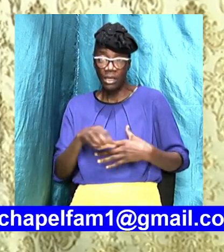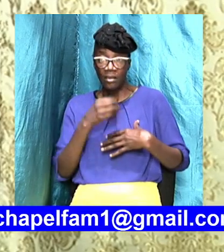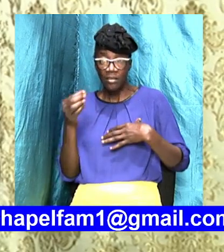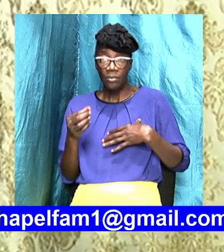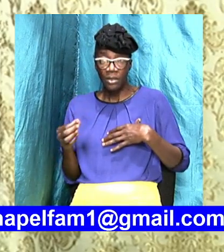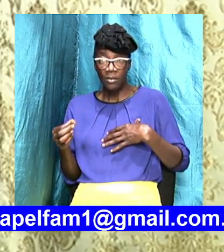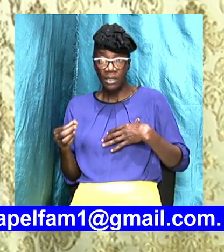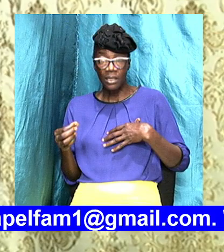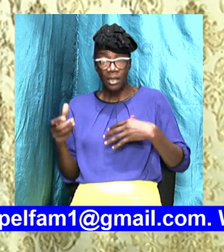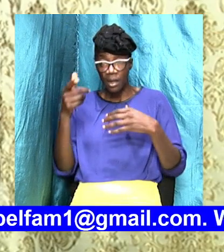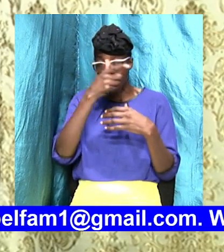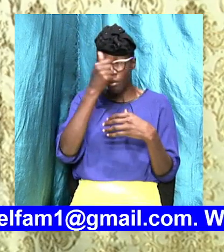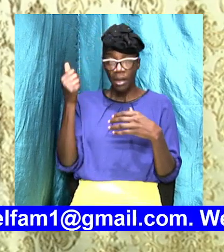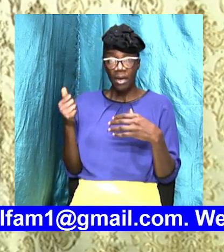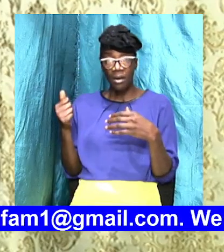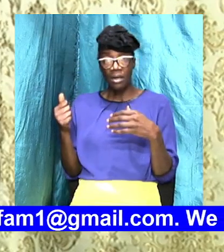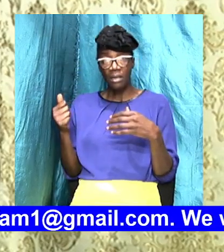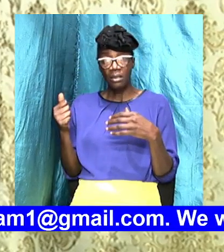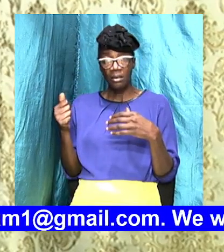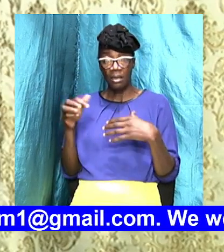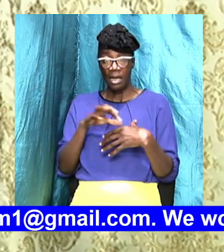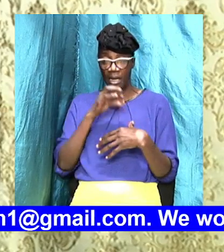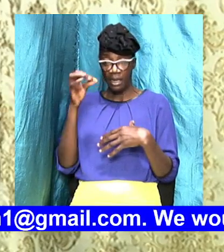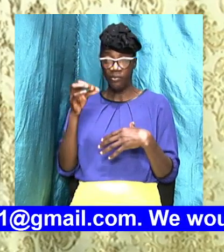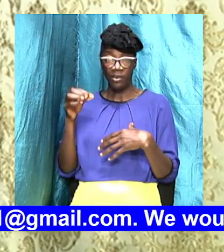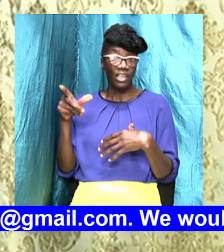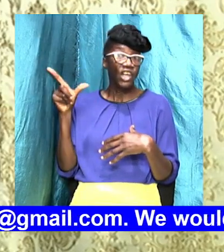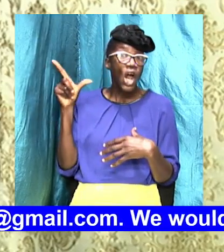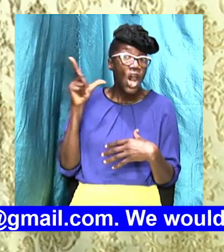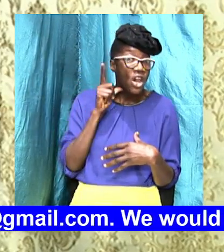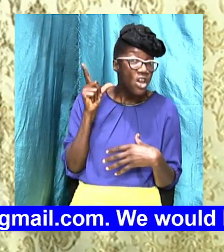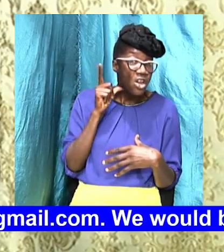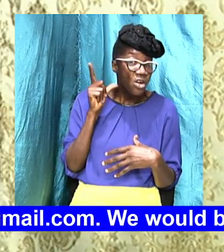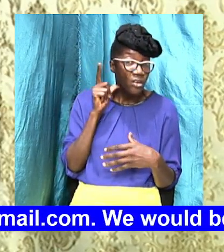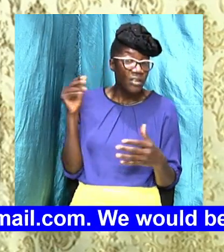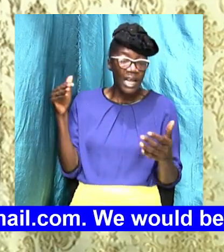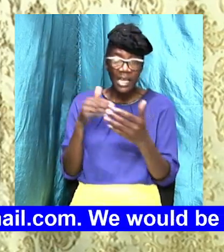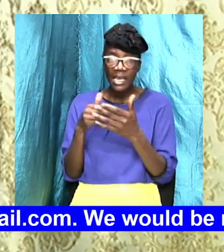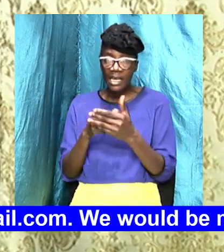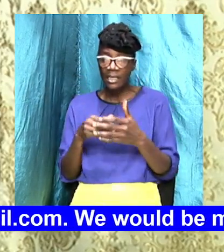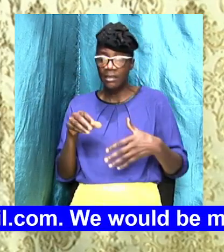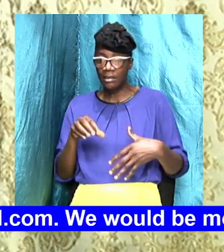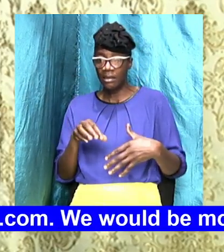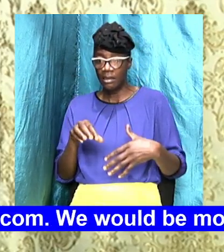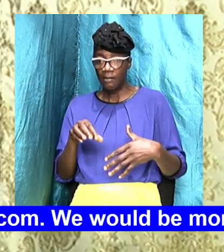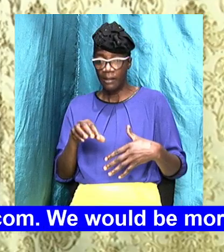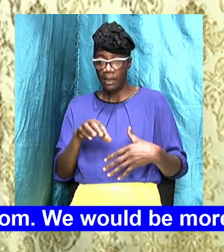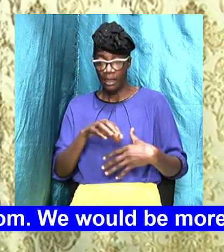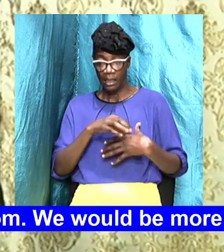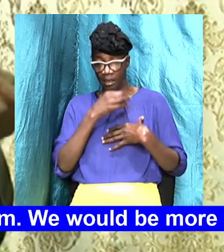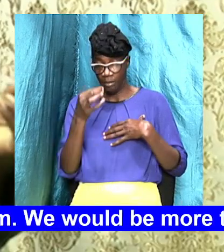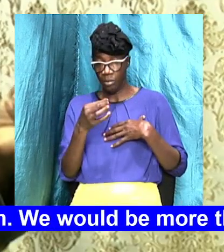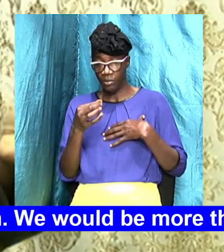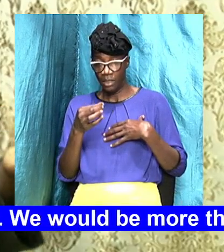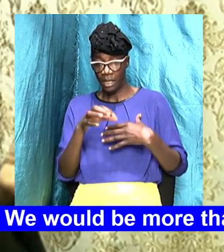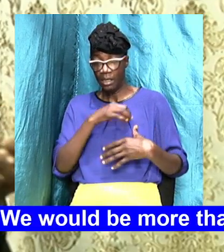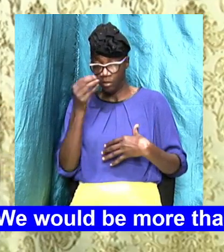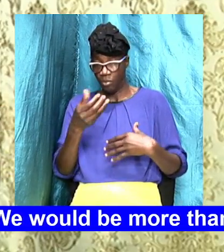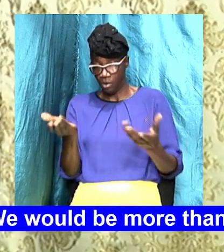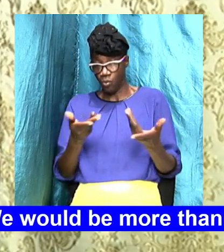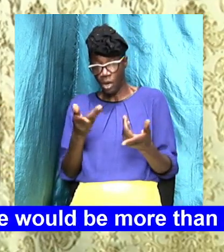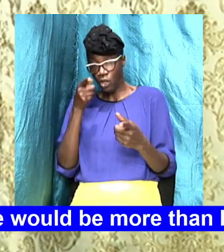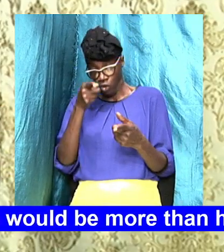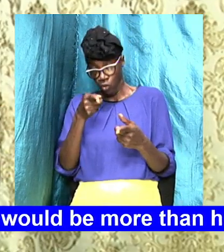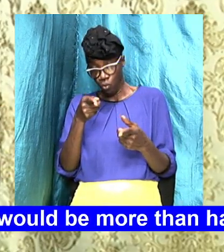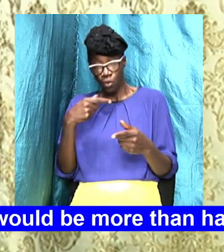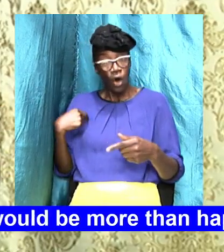Because the flesh lusteth against the Spirit, and the Spirit wants us to do the things of God.